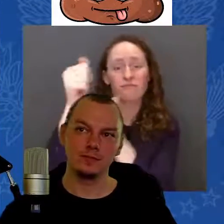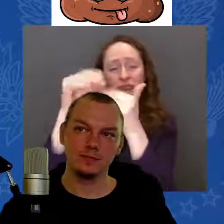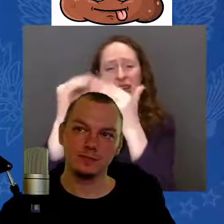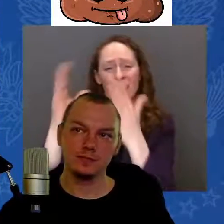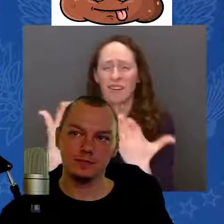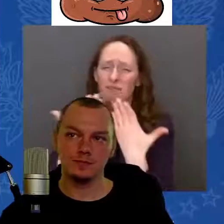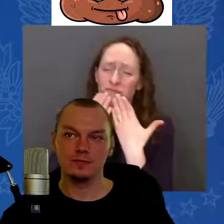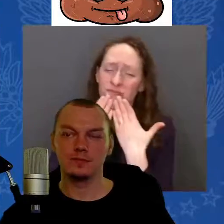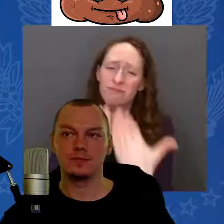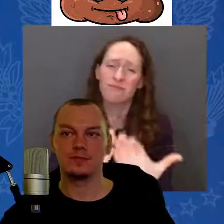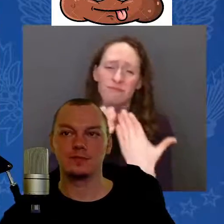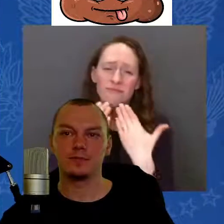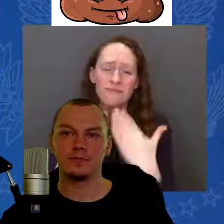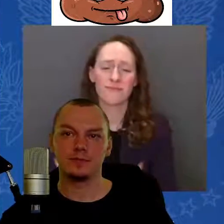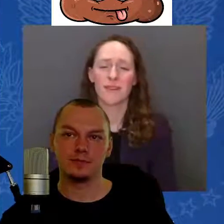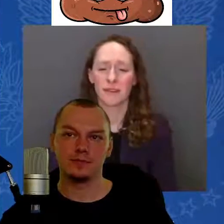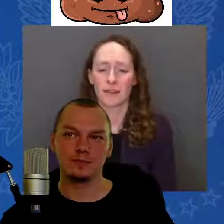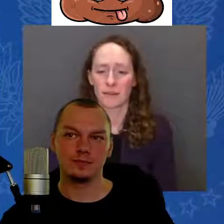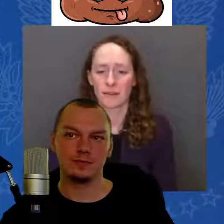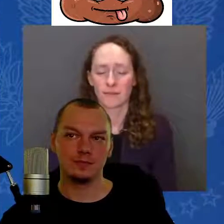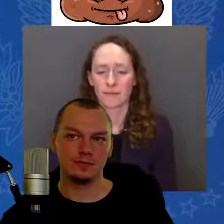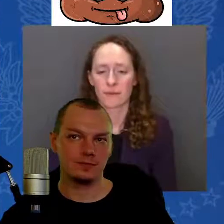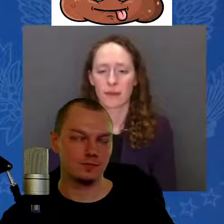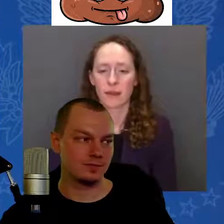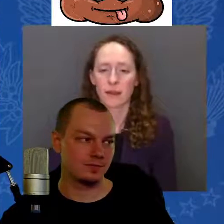all over the Delta.